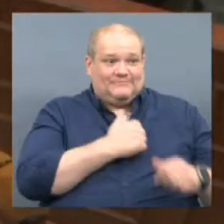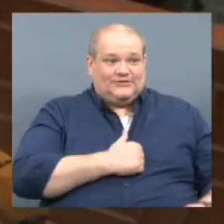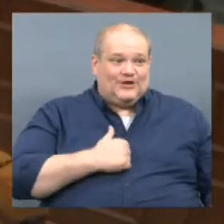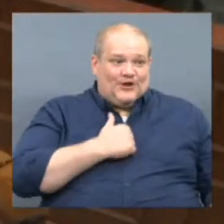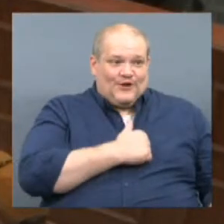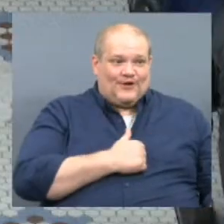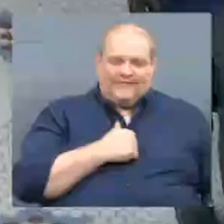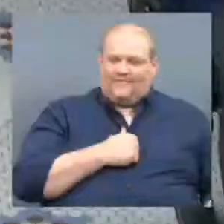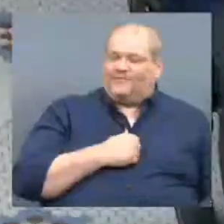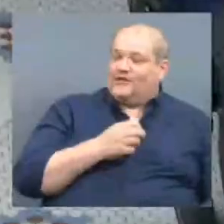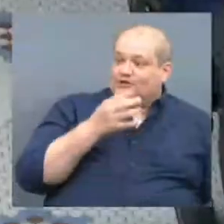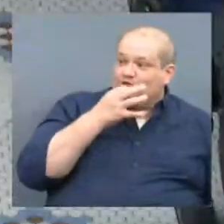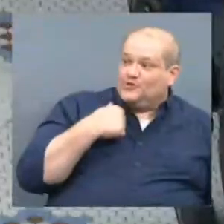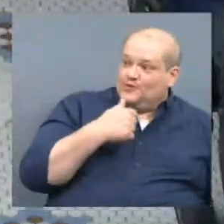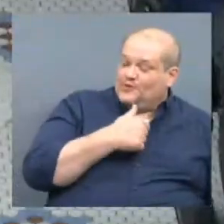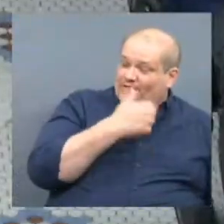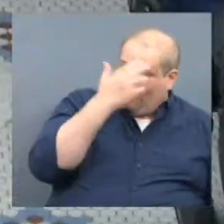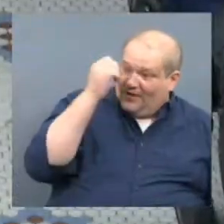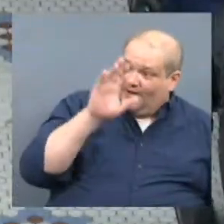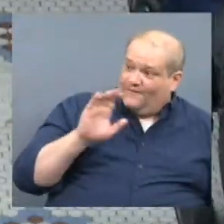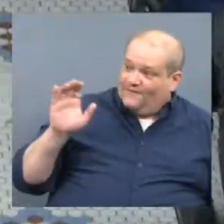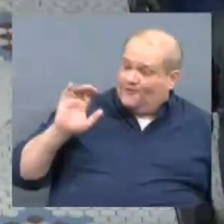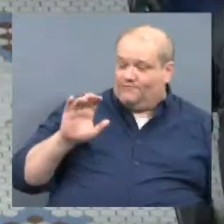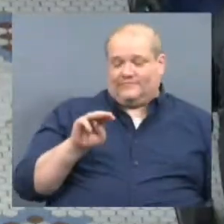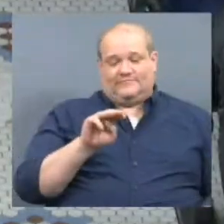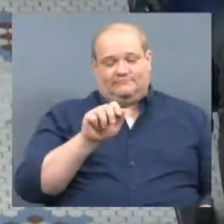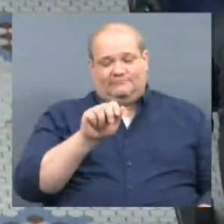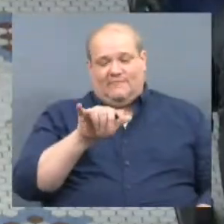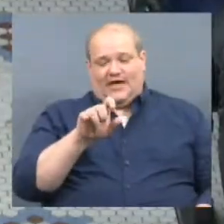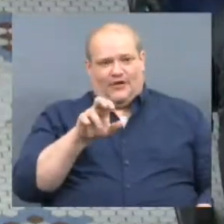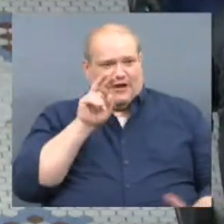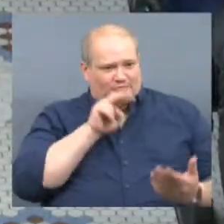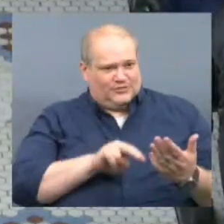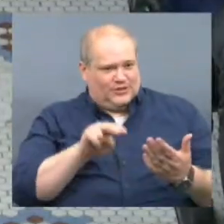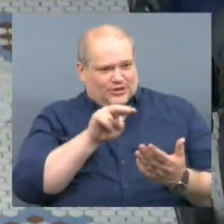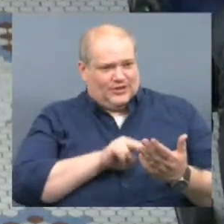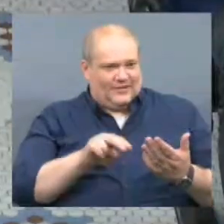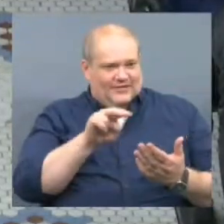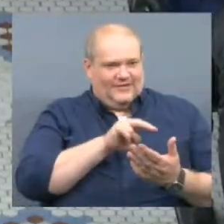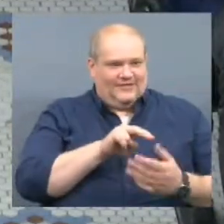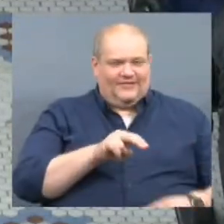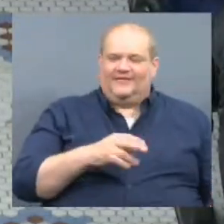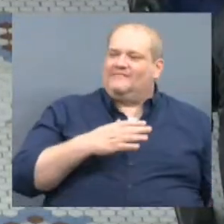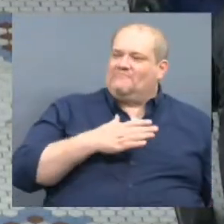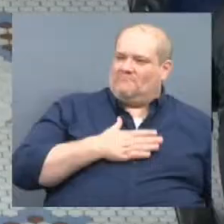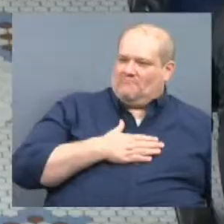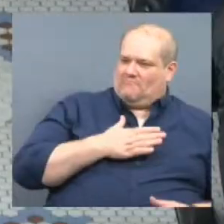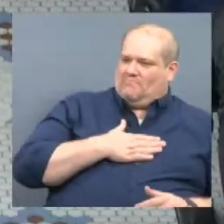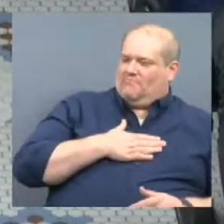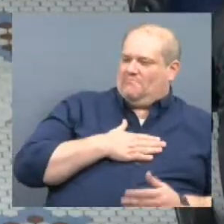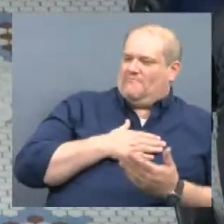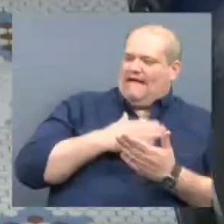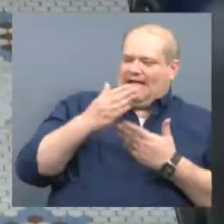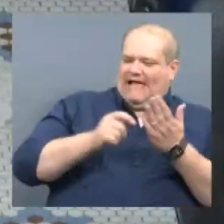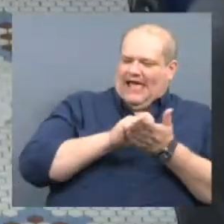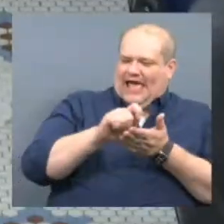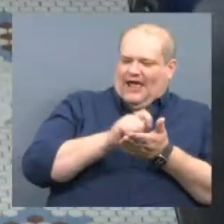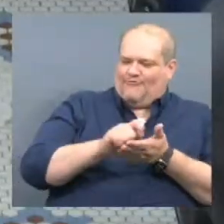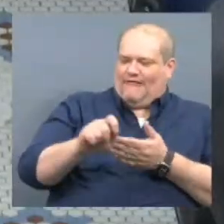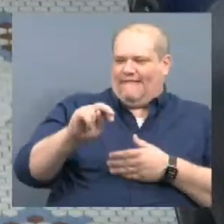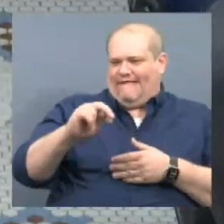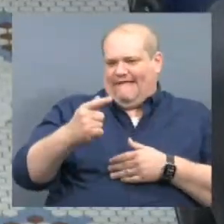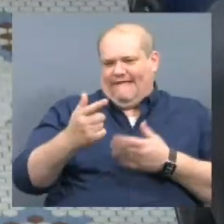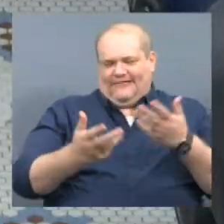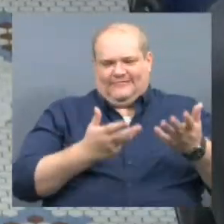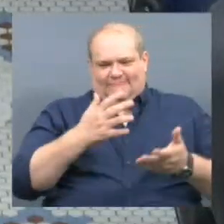here. How soon we forget, yes. I was looking at it and I was, It's my handwriting, I guess Mr. Chairman. The glasses are starting